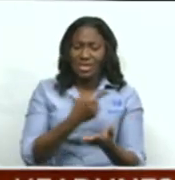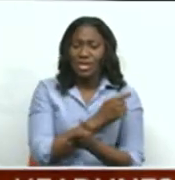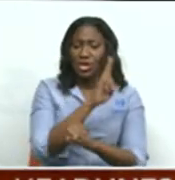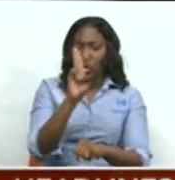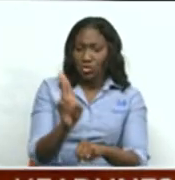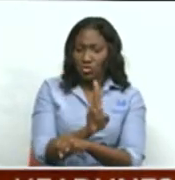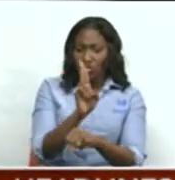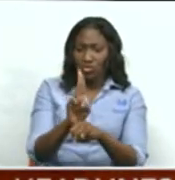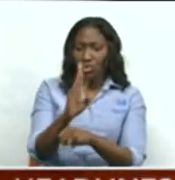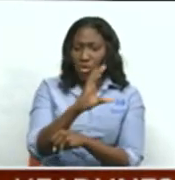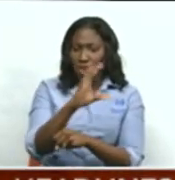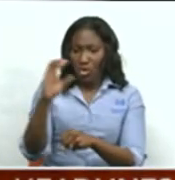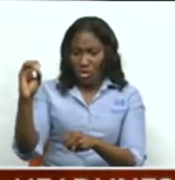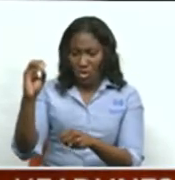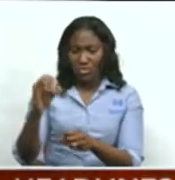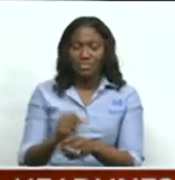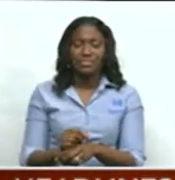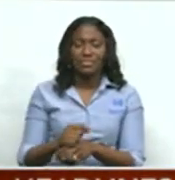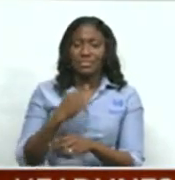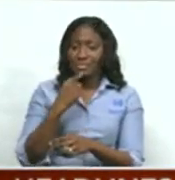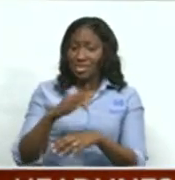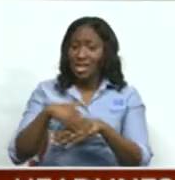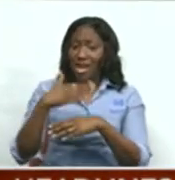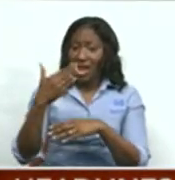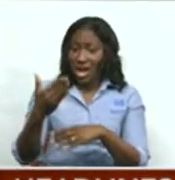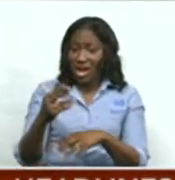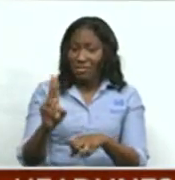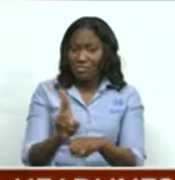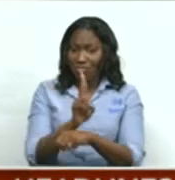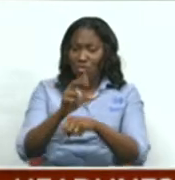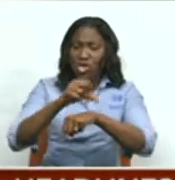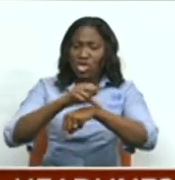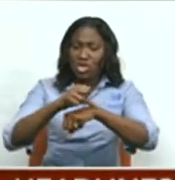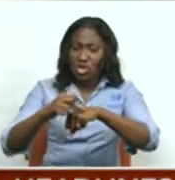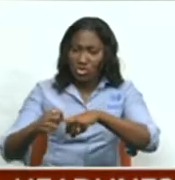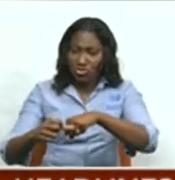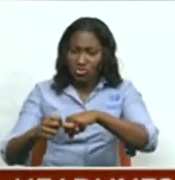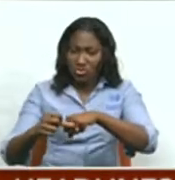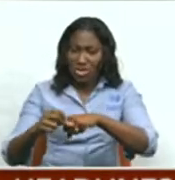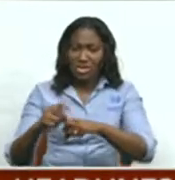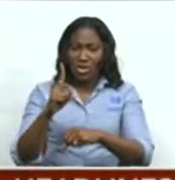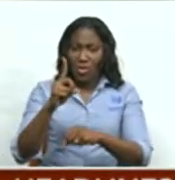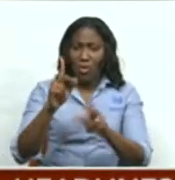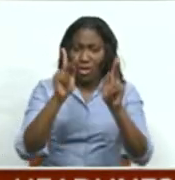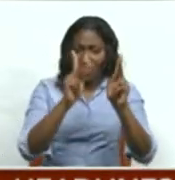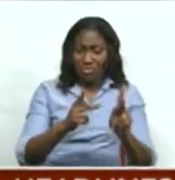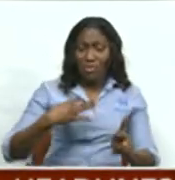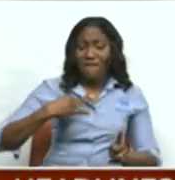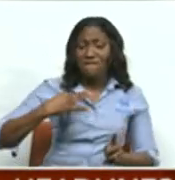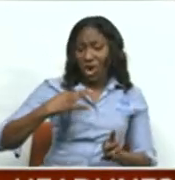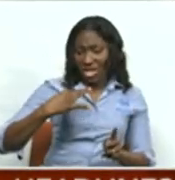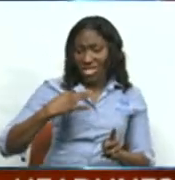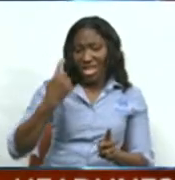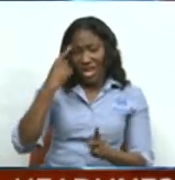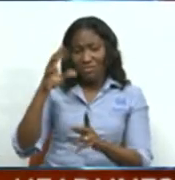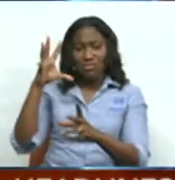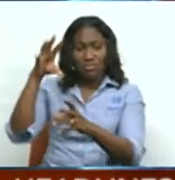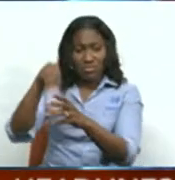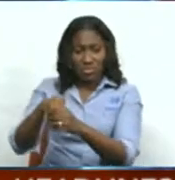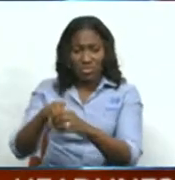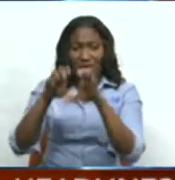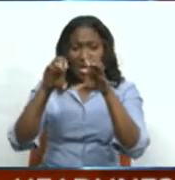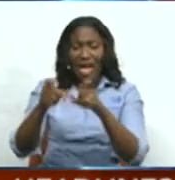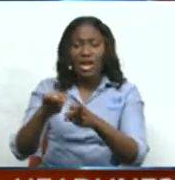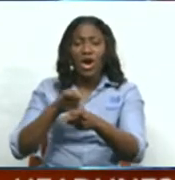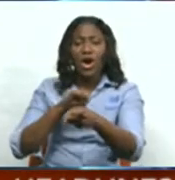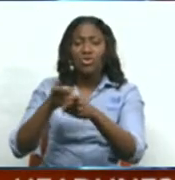company Neuralink has reported that after a successful experimental surgery, the patient who volunteered to be a participant is said to be able to control